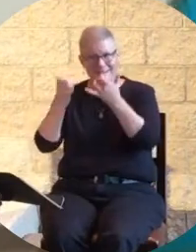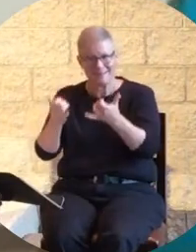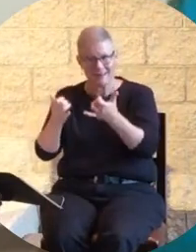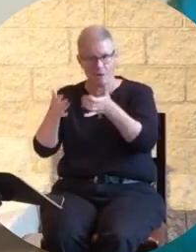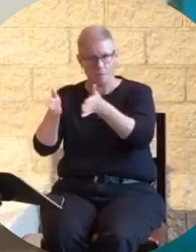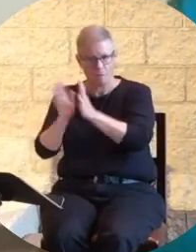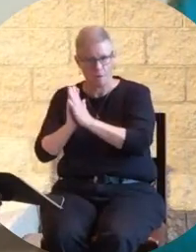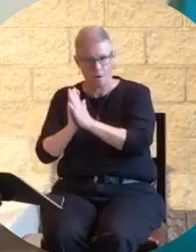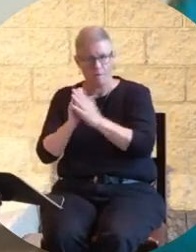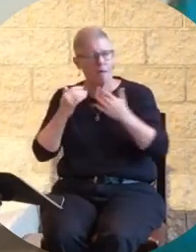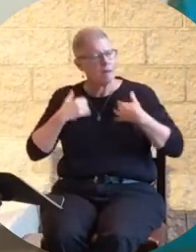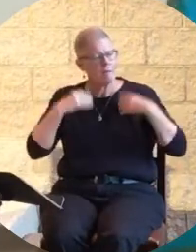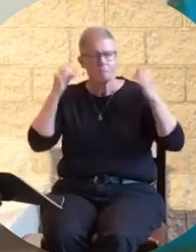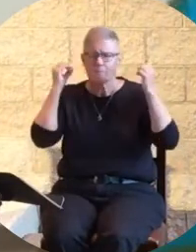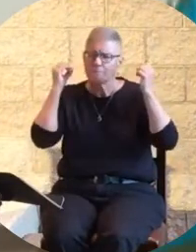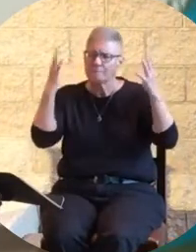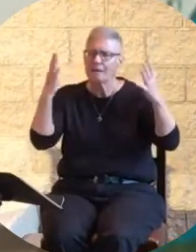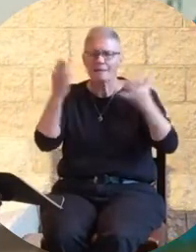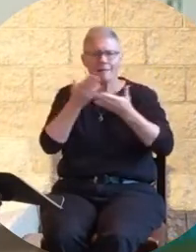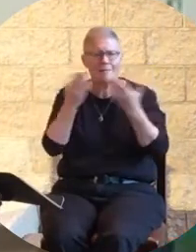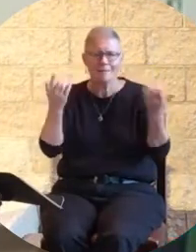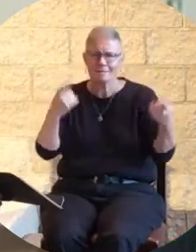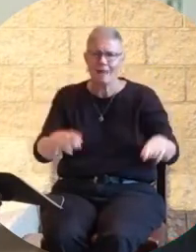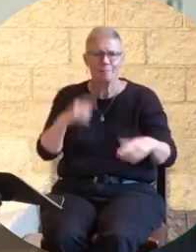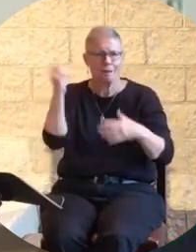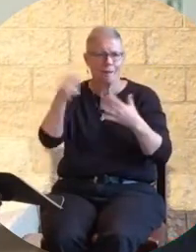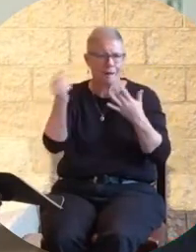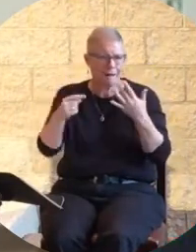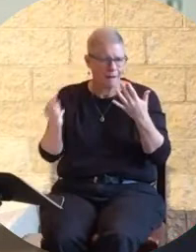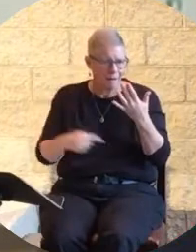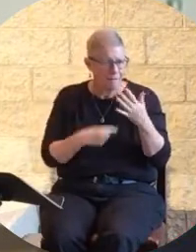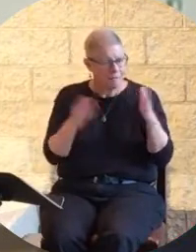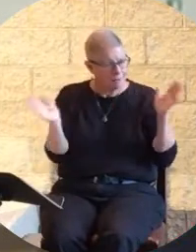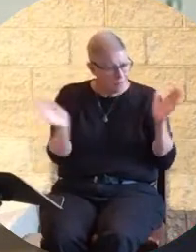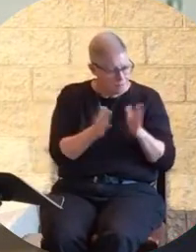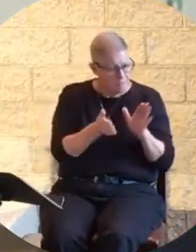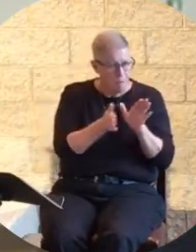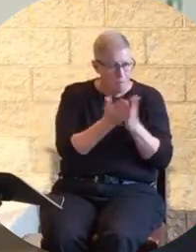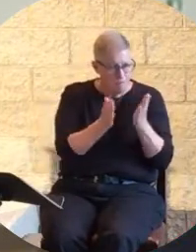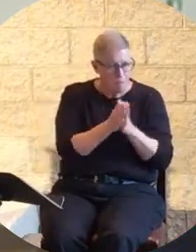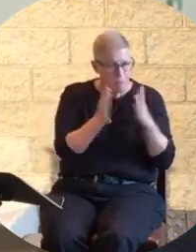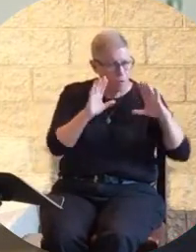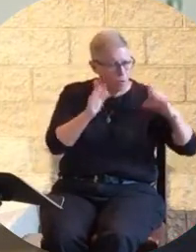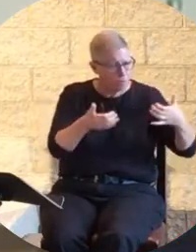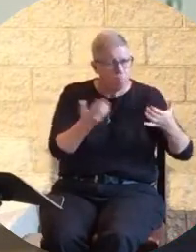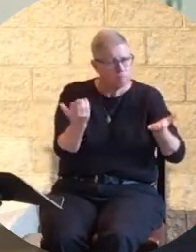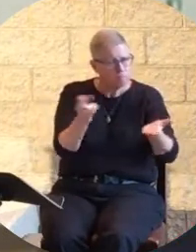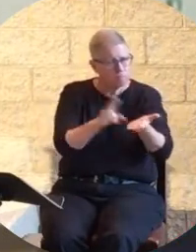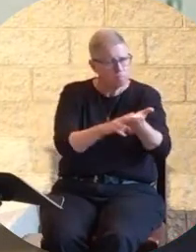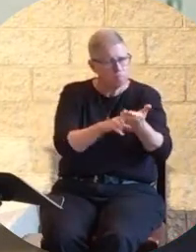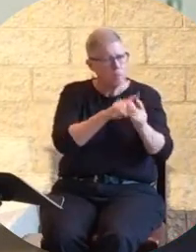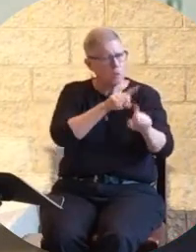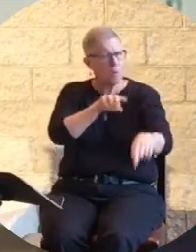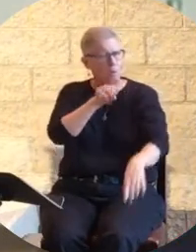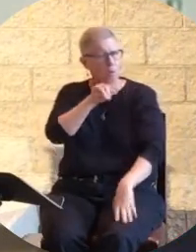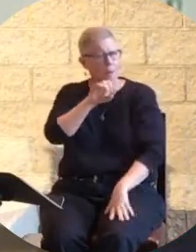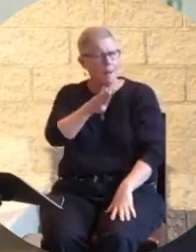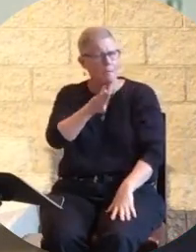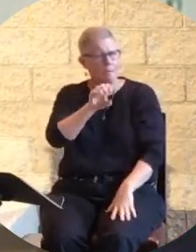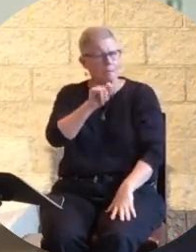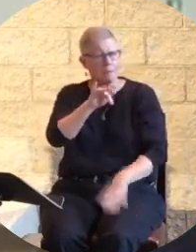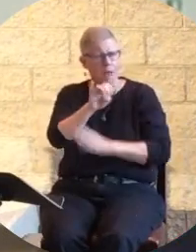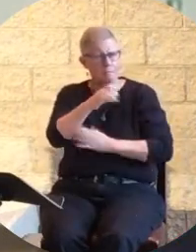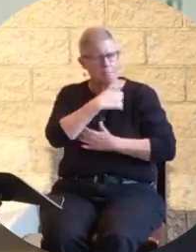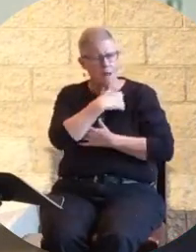folks. We start our small book groups. Please sign up. Go to the website. We have a multitude